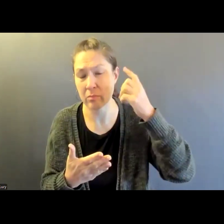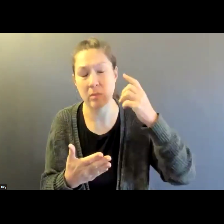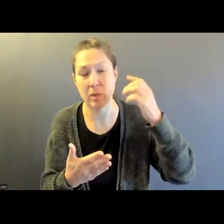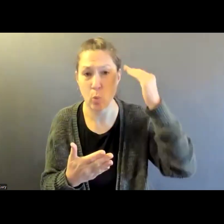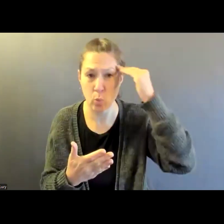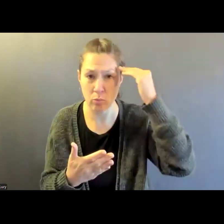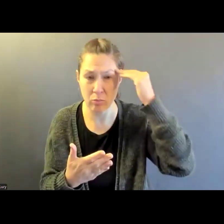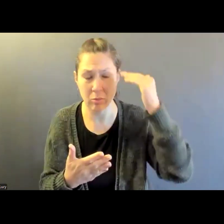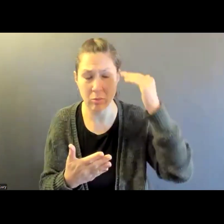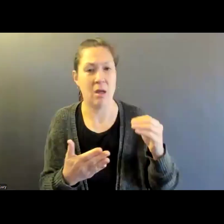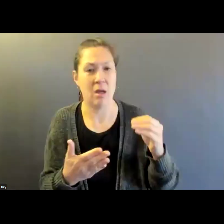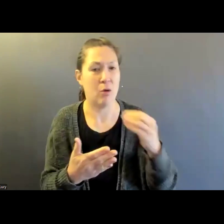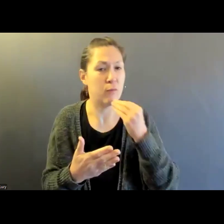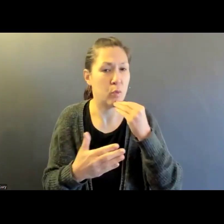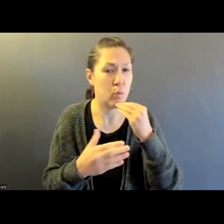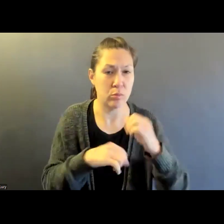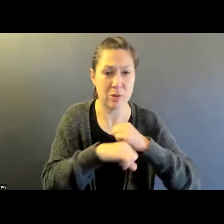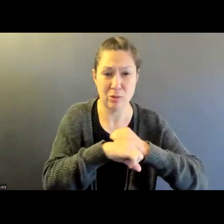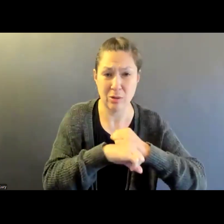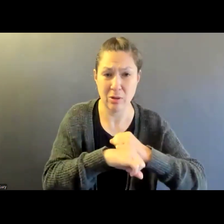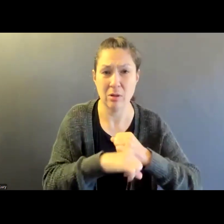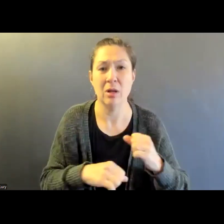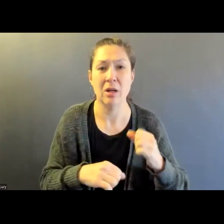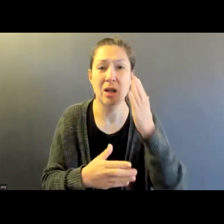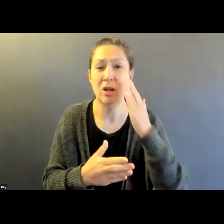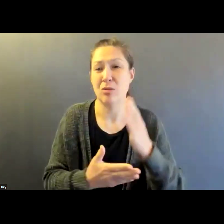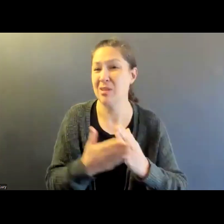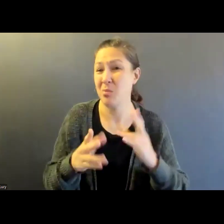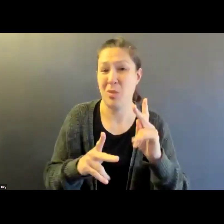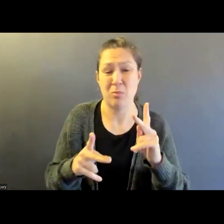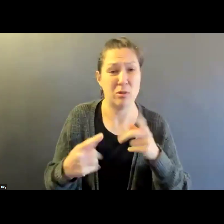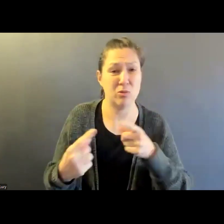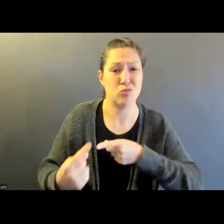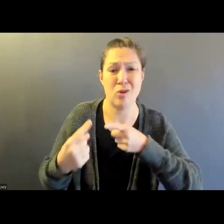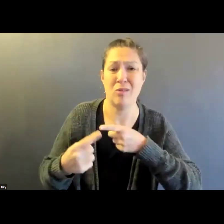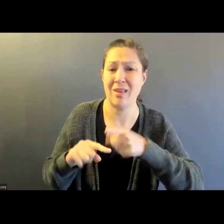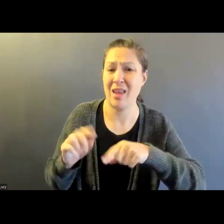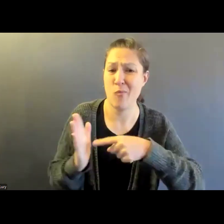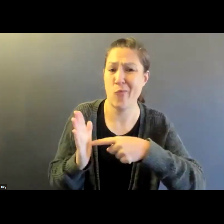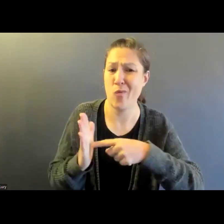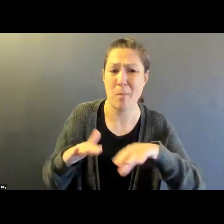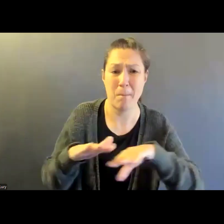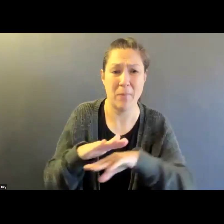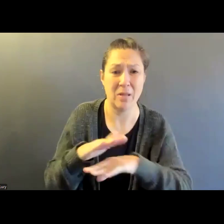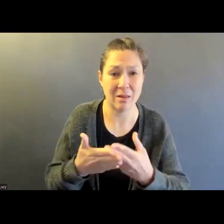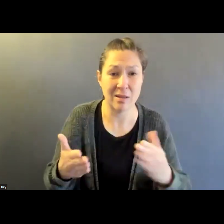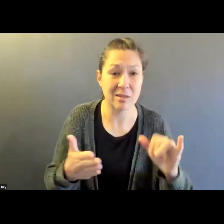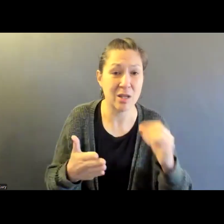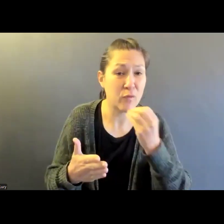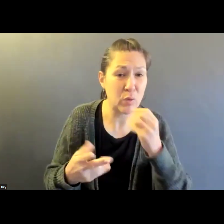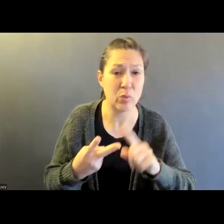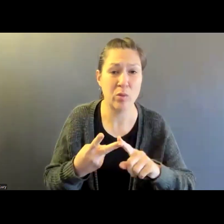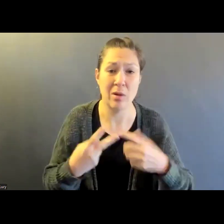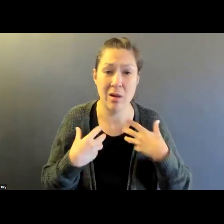that talks about how people are having trouble paying for basic needs, how people are having trouble paying for food, healthcare, and their